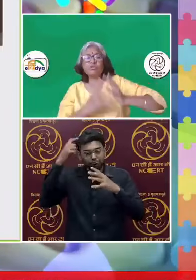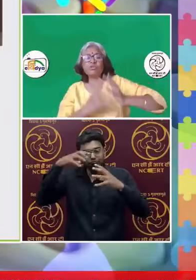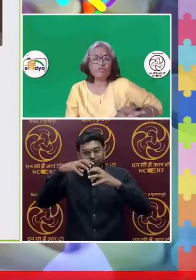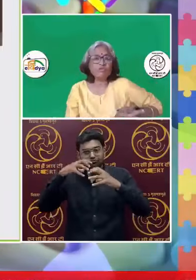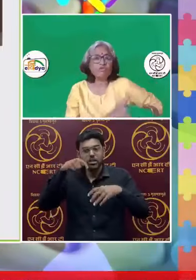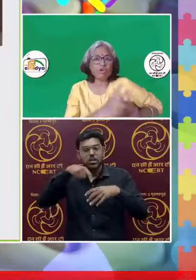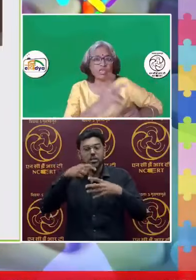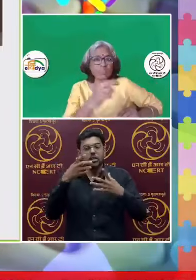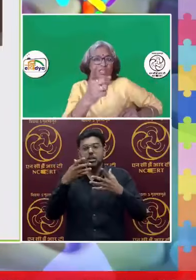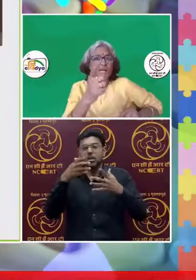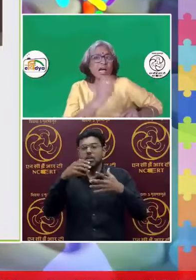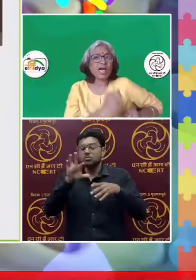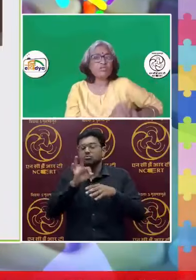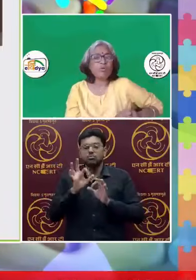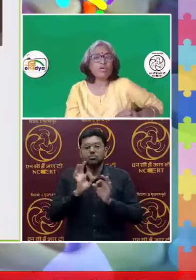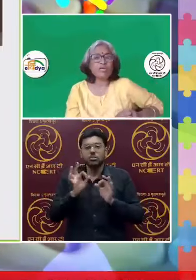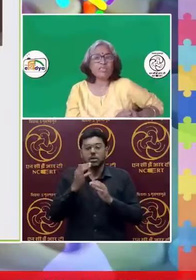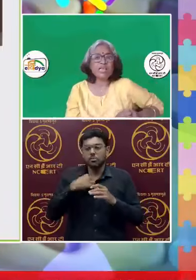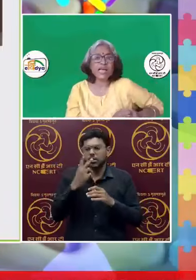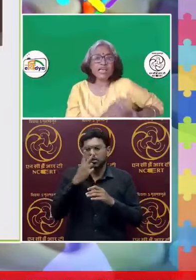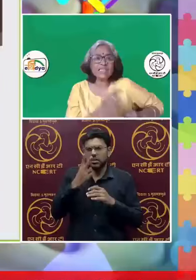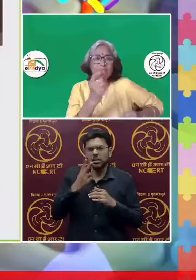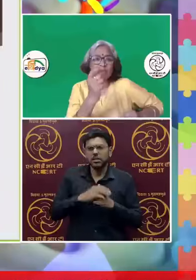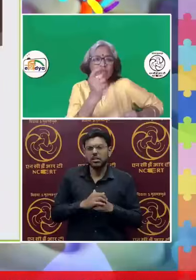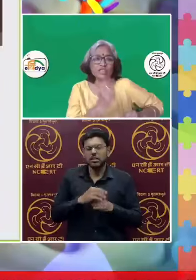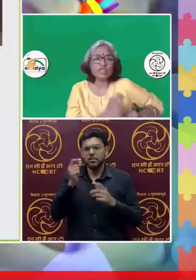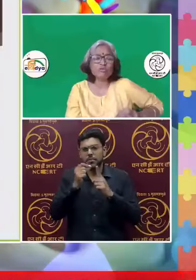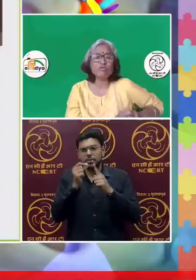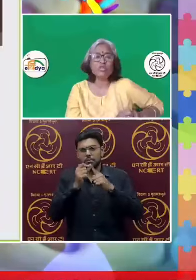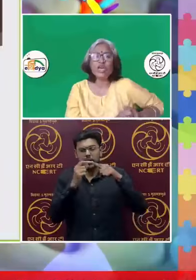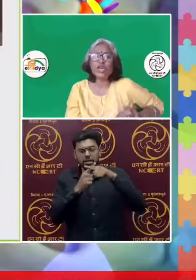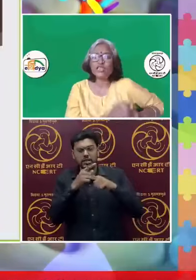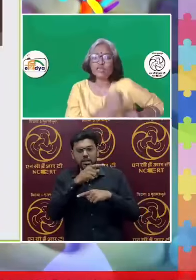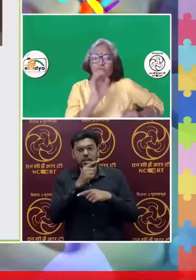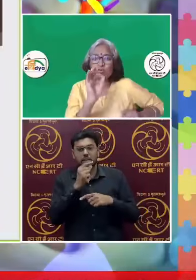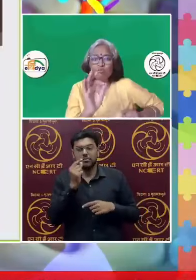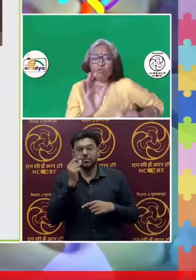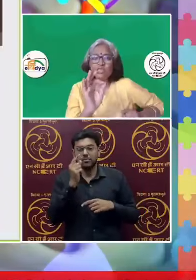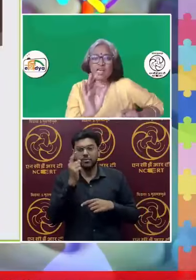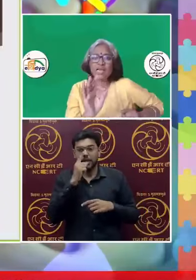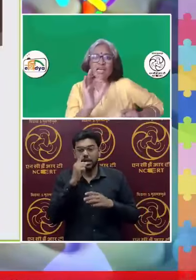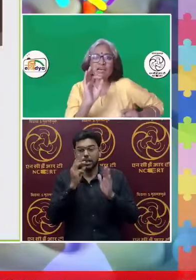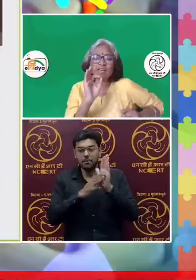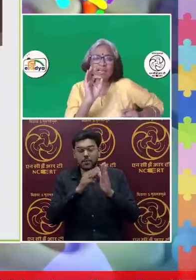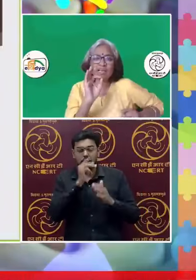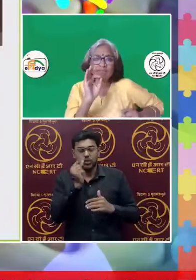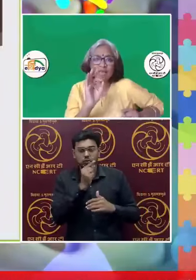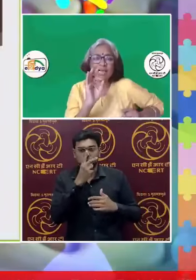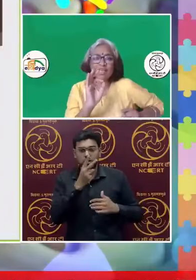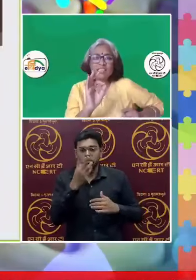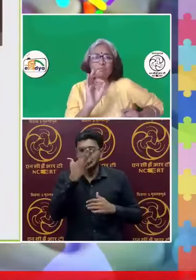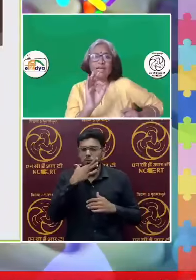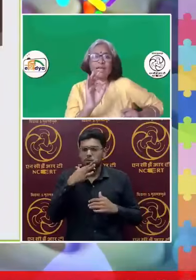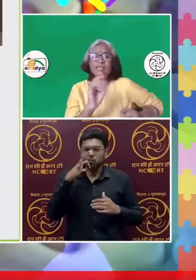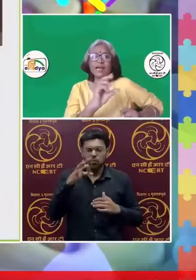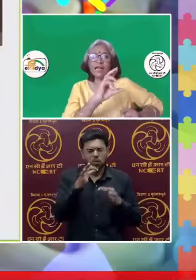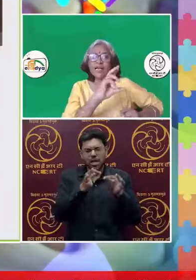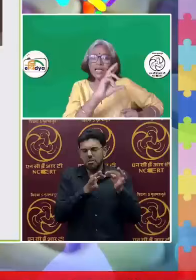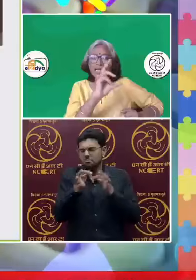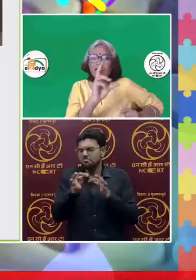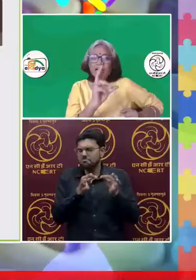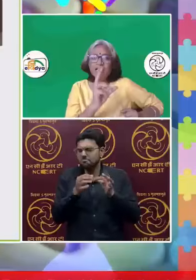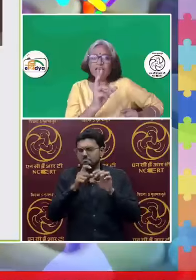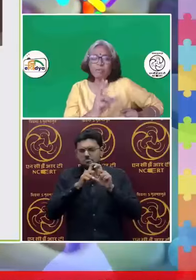they have no choice. I saw one slide that Mary has used. It's a beautiful slide, very well explained,